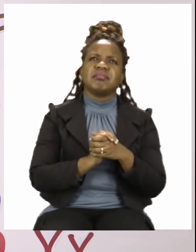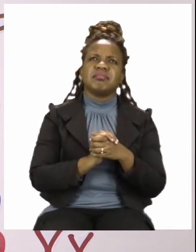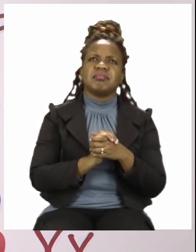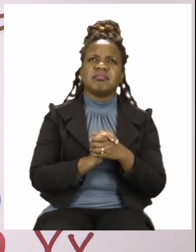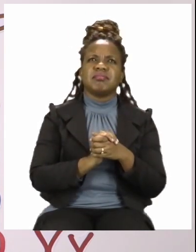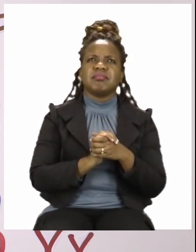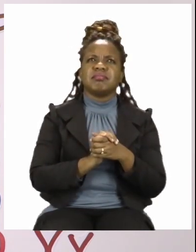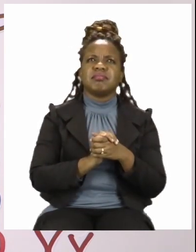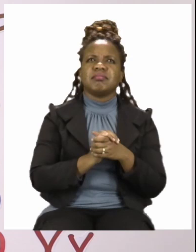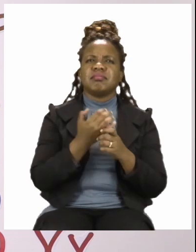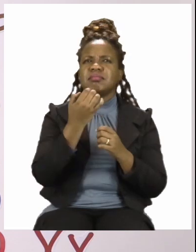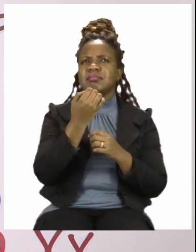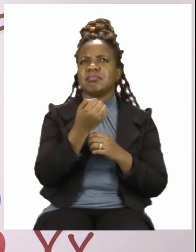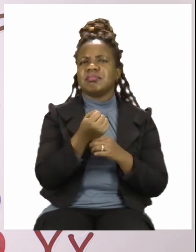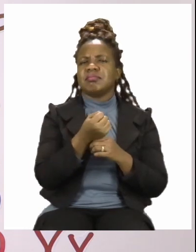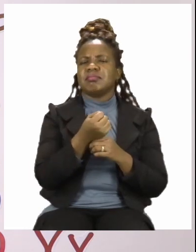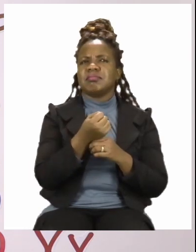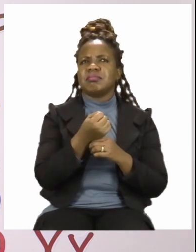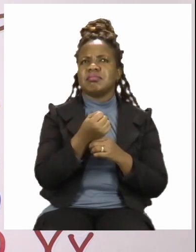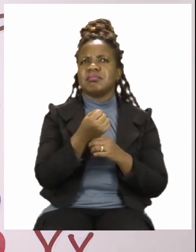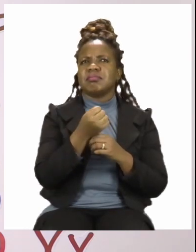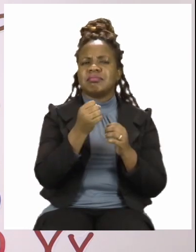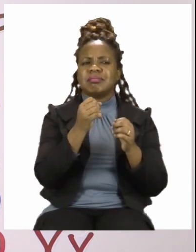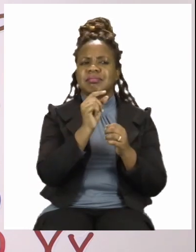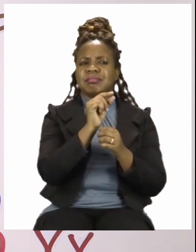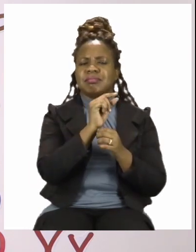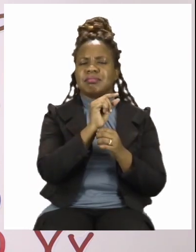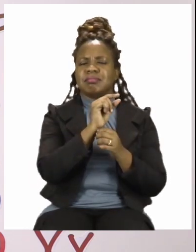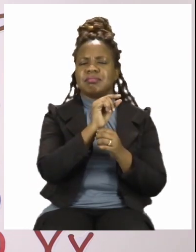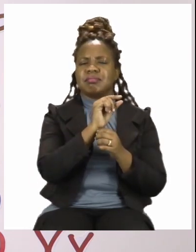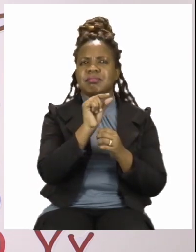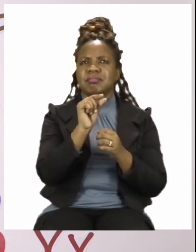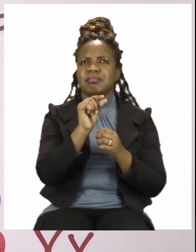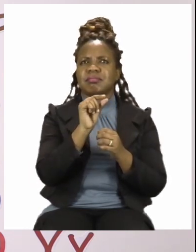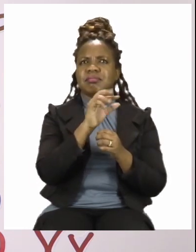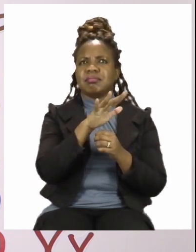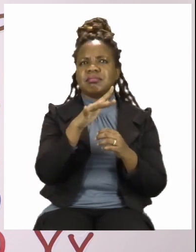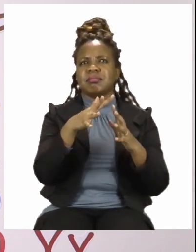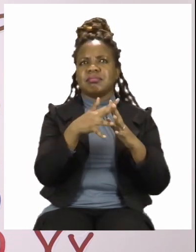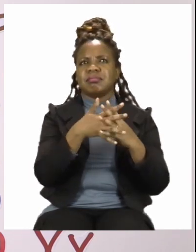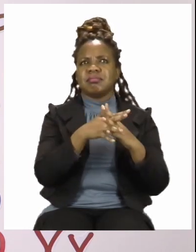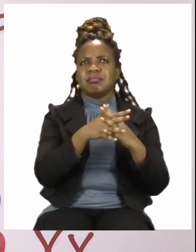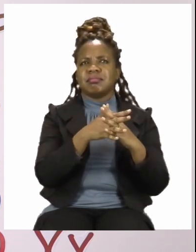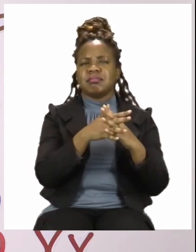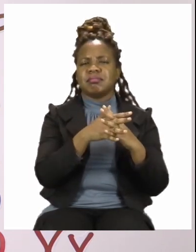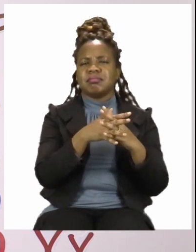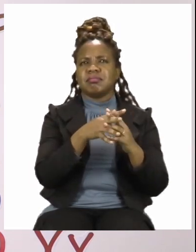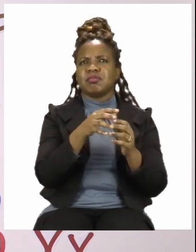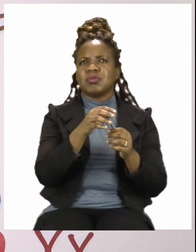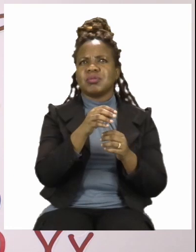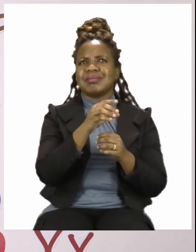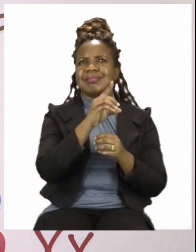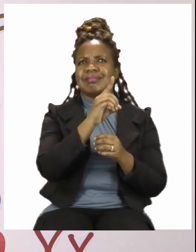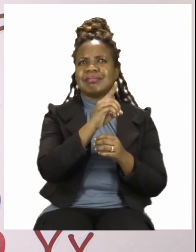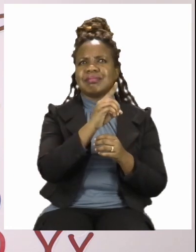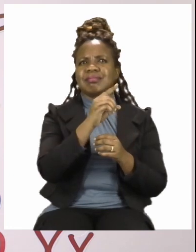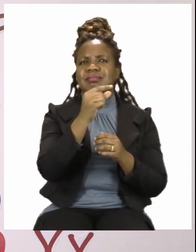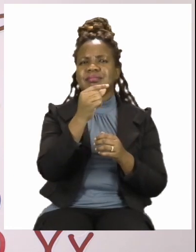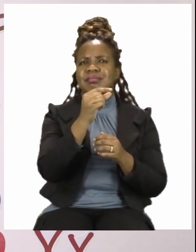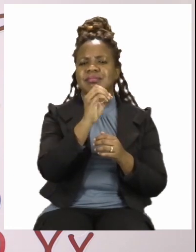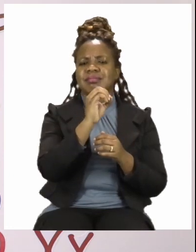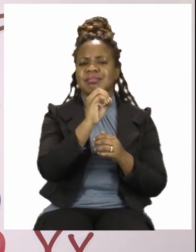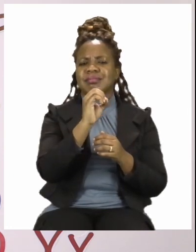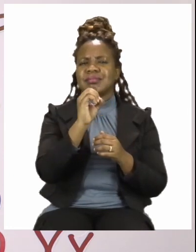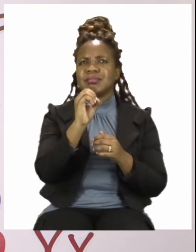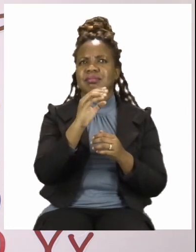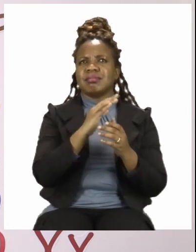has 2 O's in it? We have D, G, oo. I'm going to